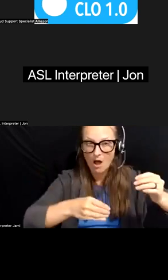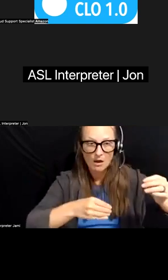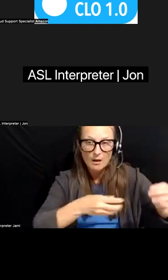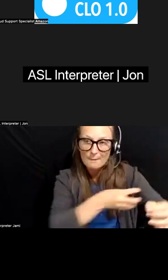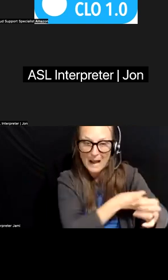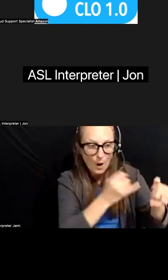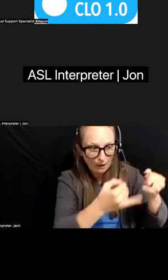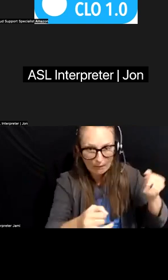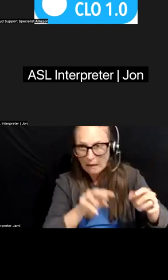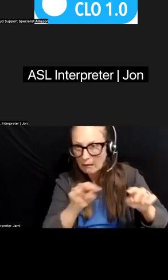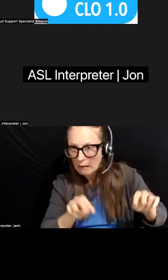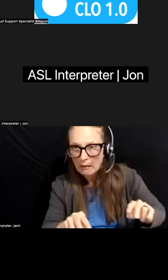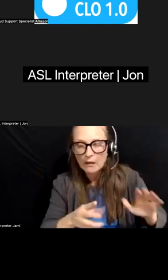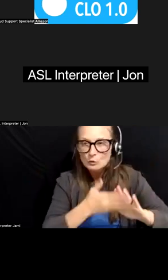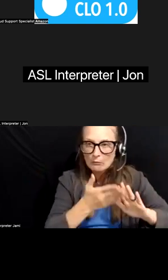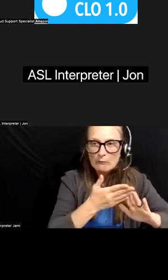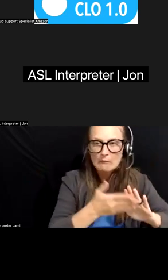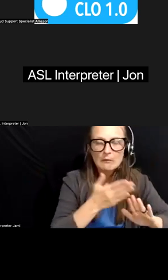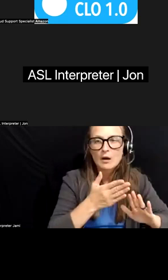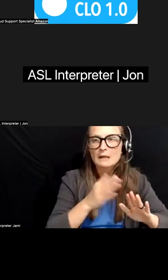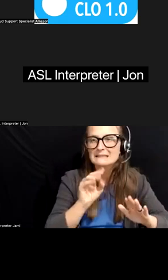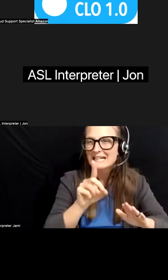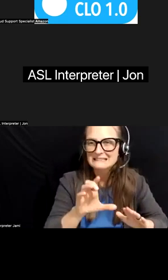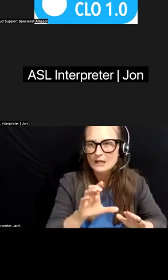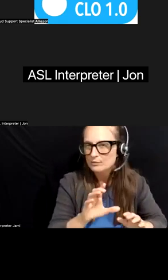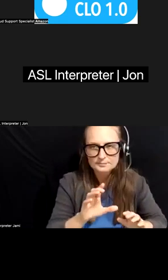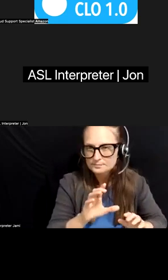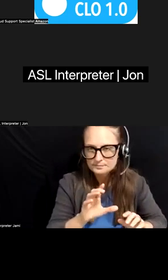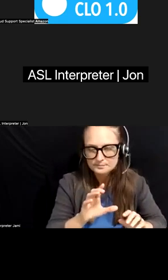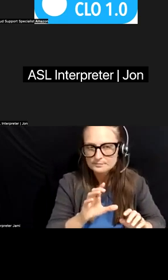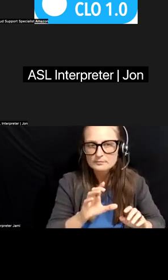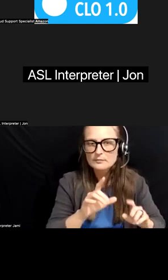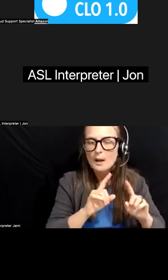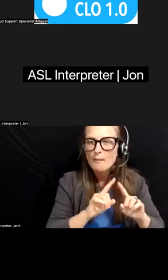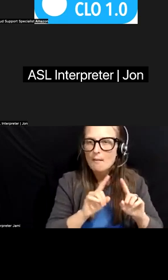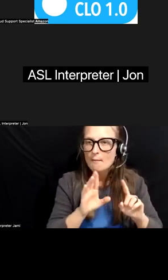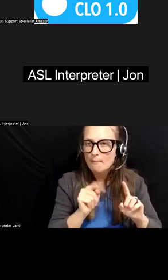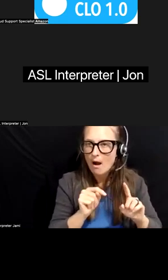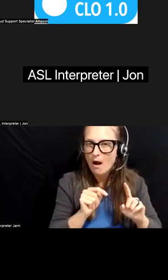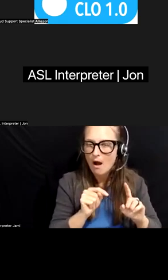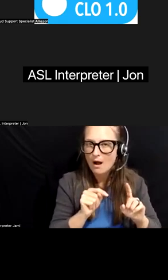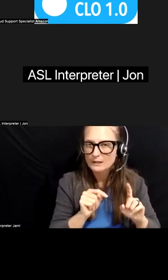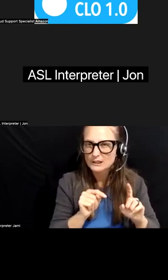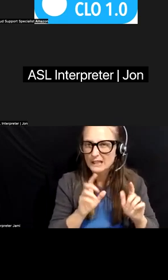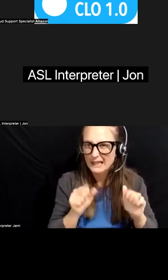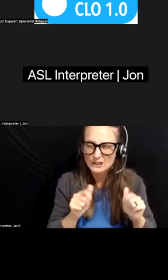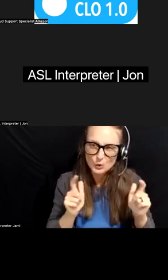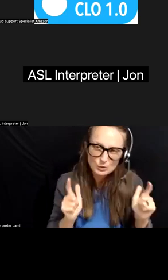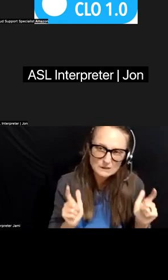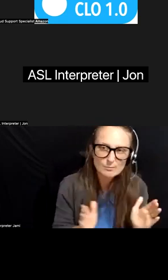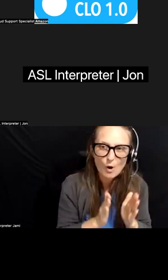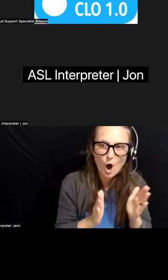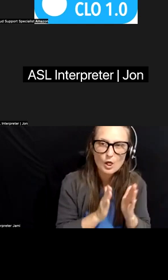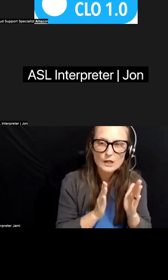and maintaining a data center, but it can emulate from smallest to the largest